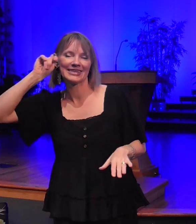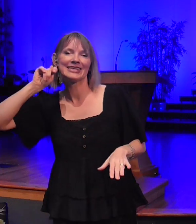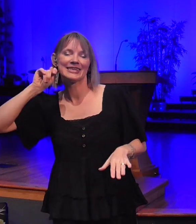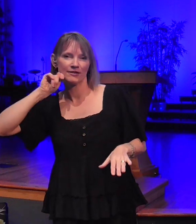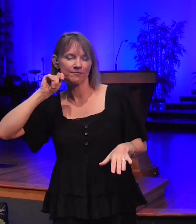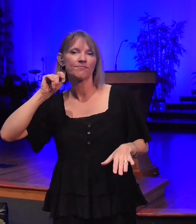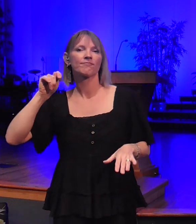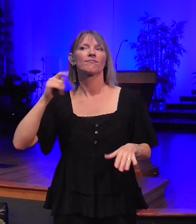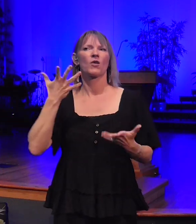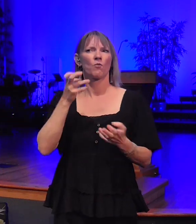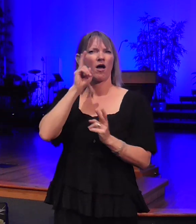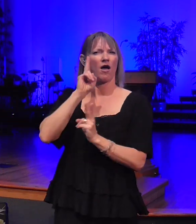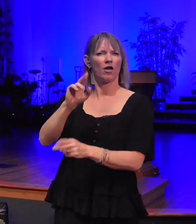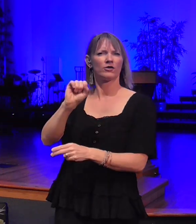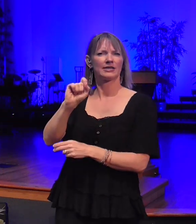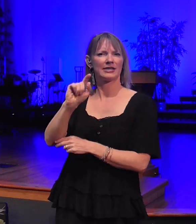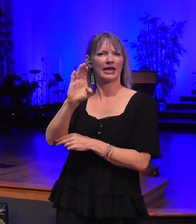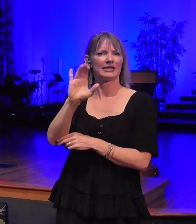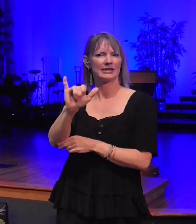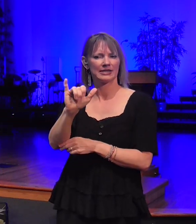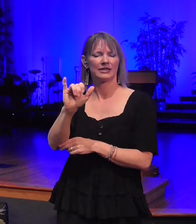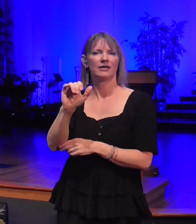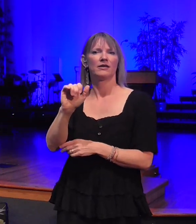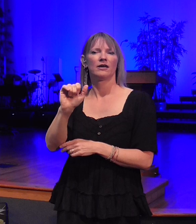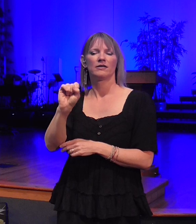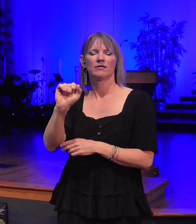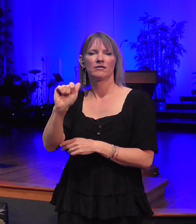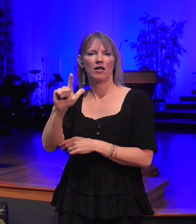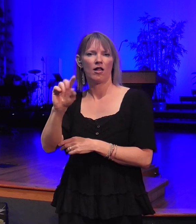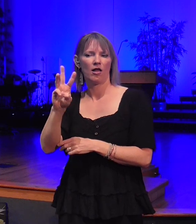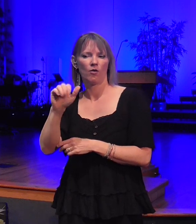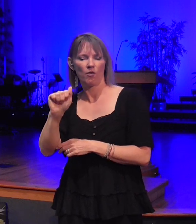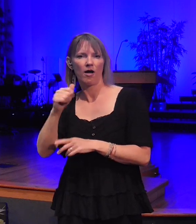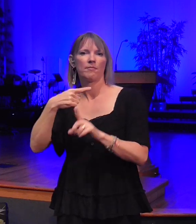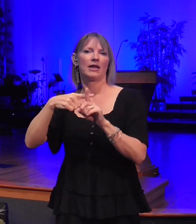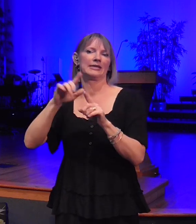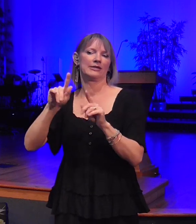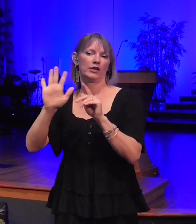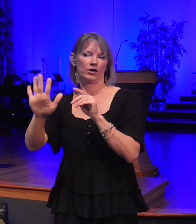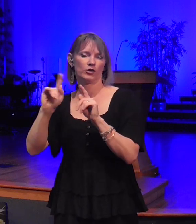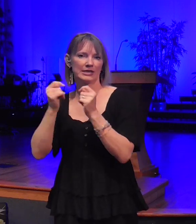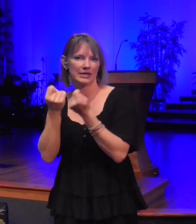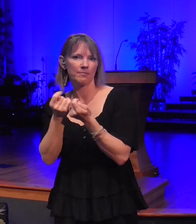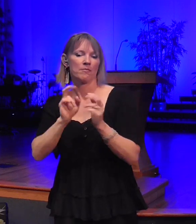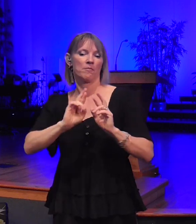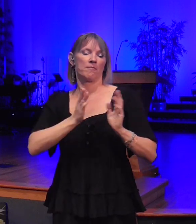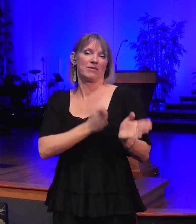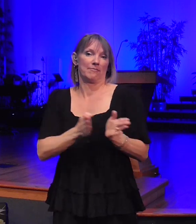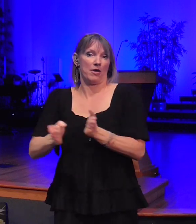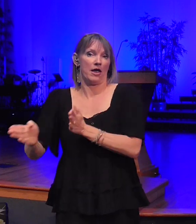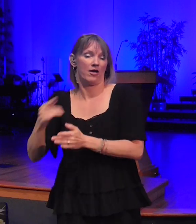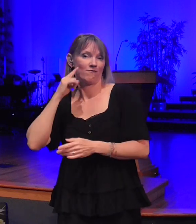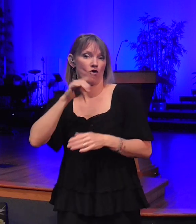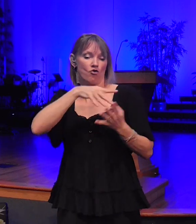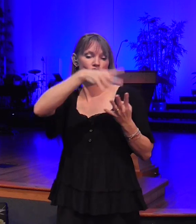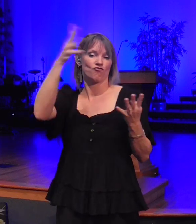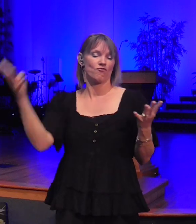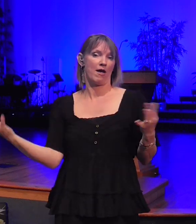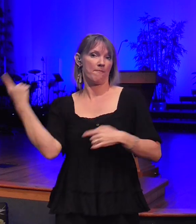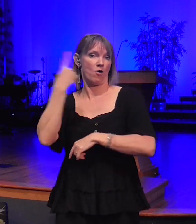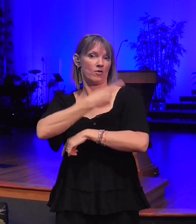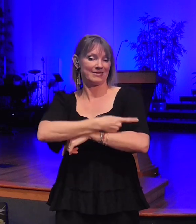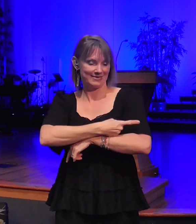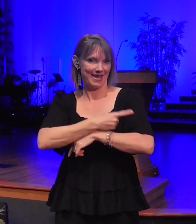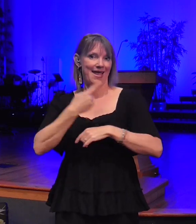to honor Stacy and Salwa and team who are getting ready for Rainbow Day Camp that starts tomorrow. So over 100 kids will be here